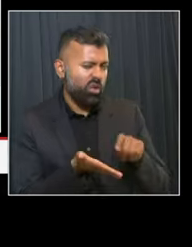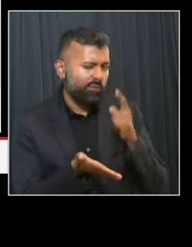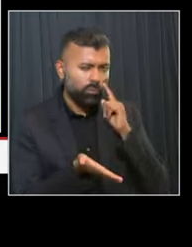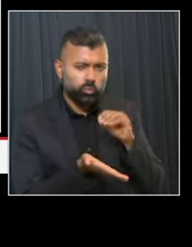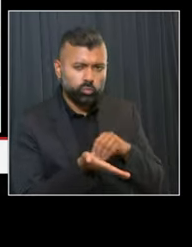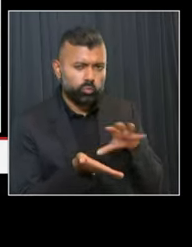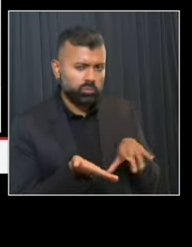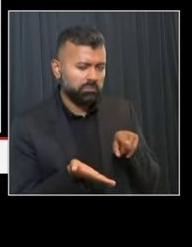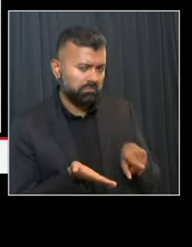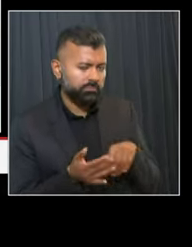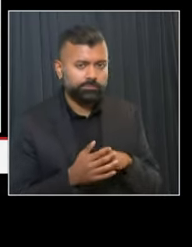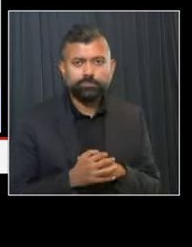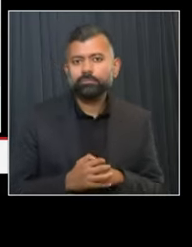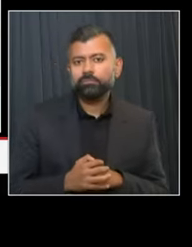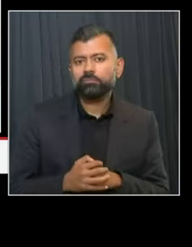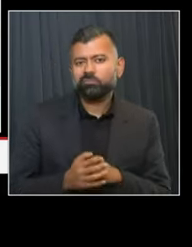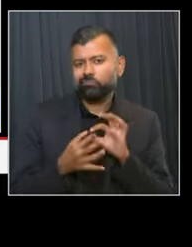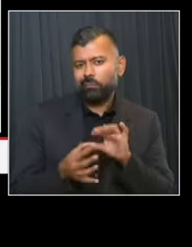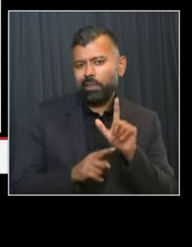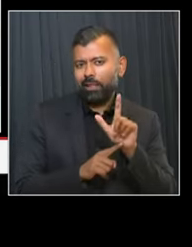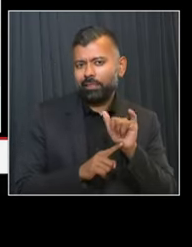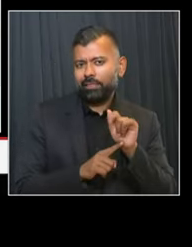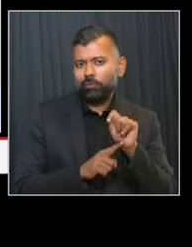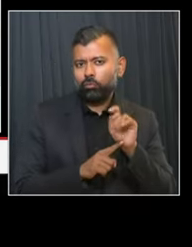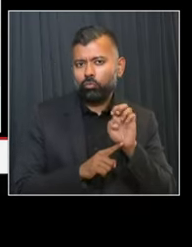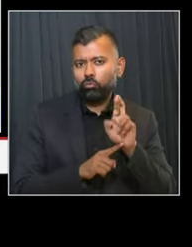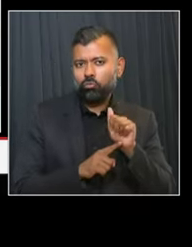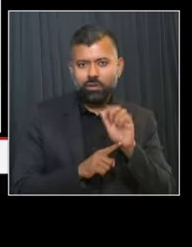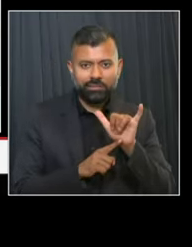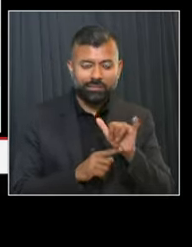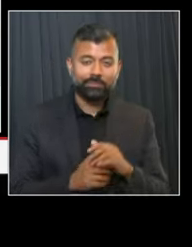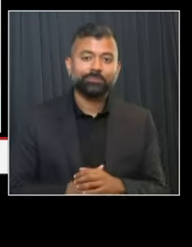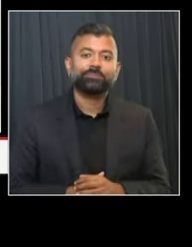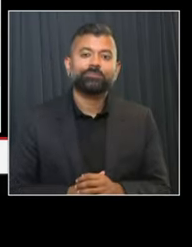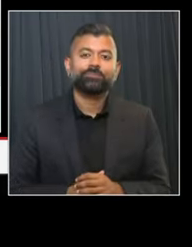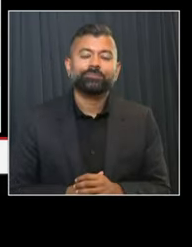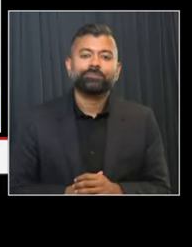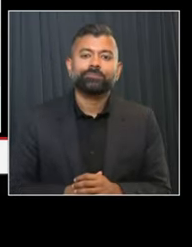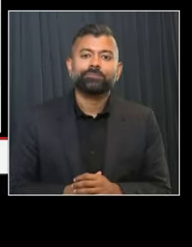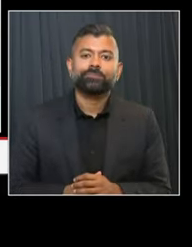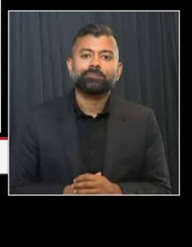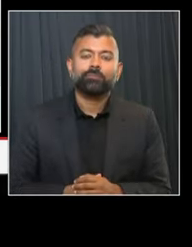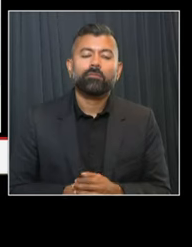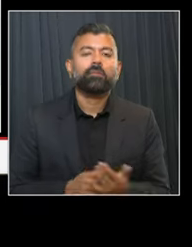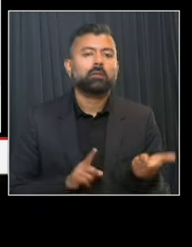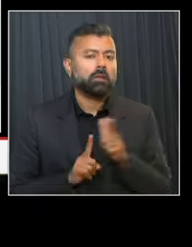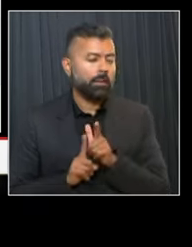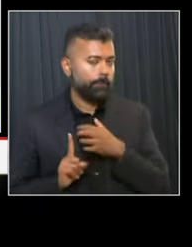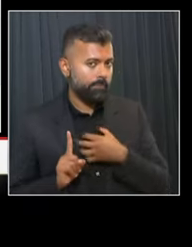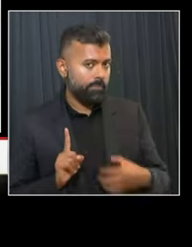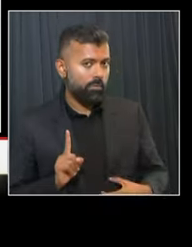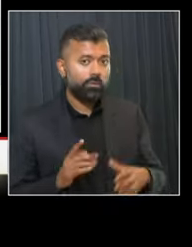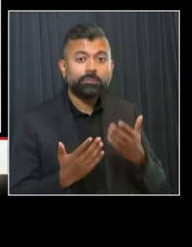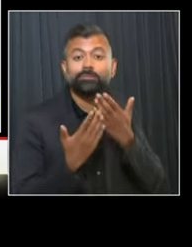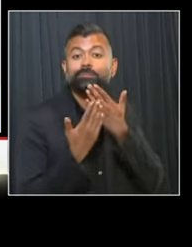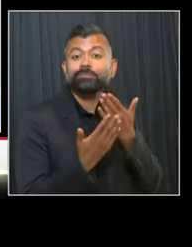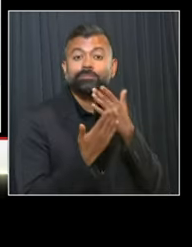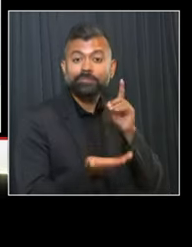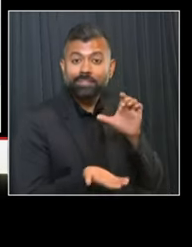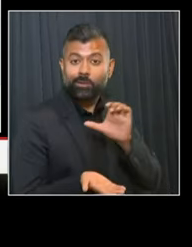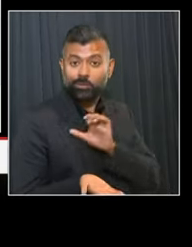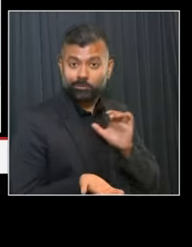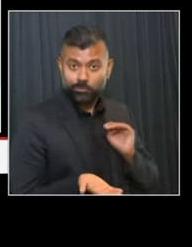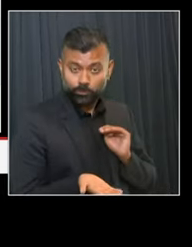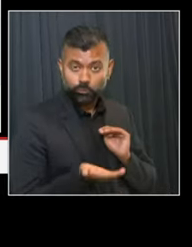are still really in need to learn how to read. Well, thank you, Council Member, and I share your enthusiasm about the